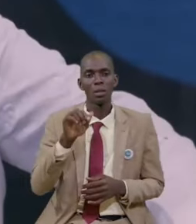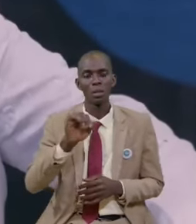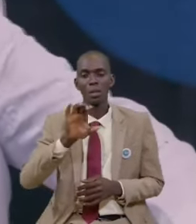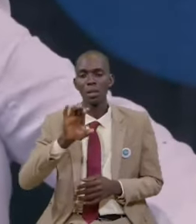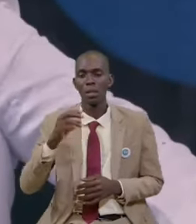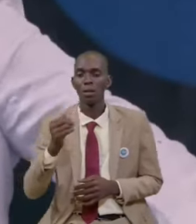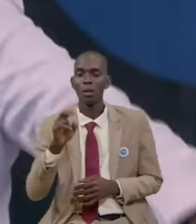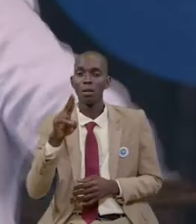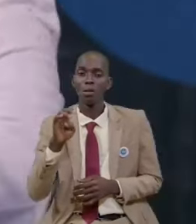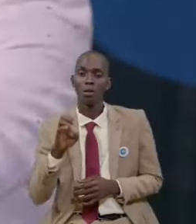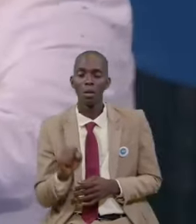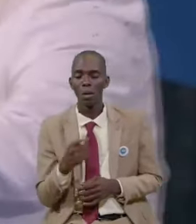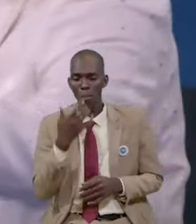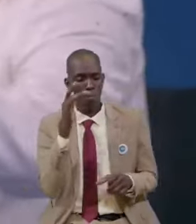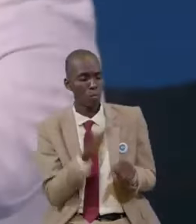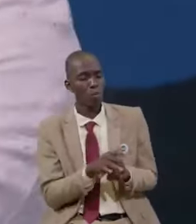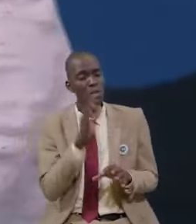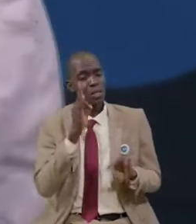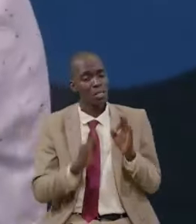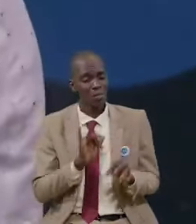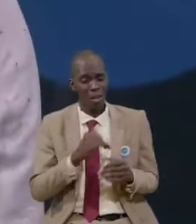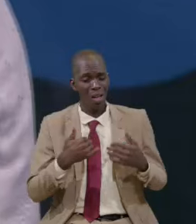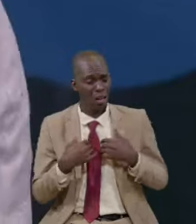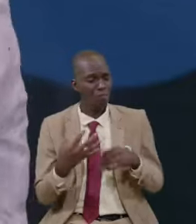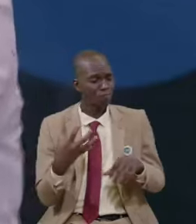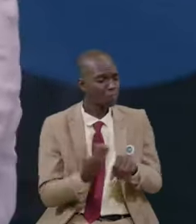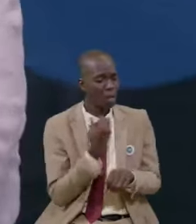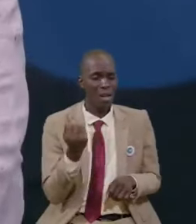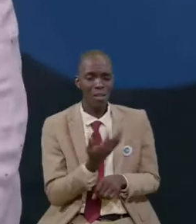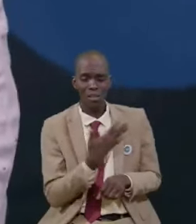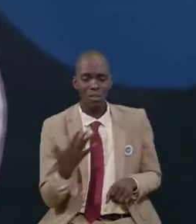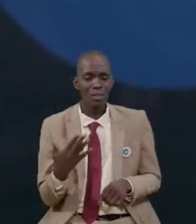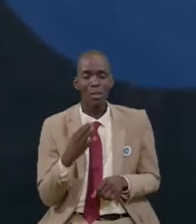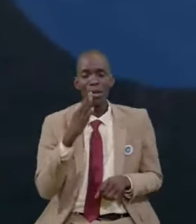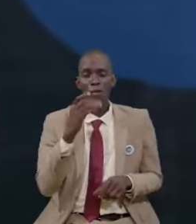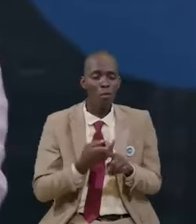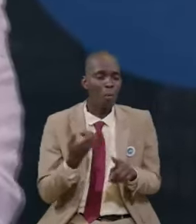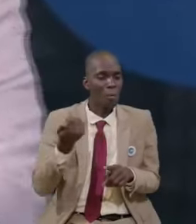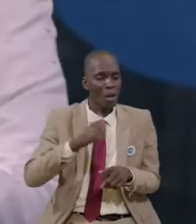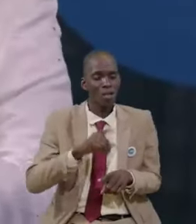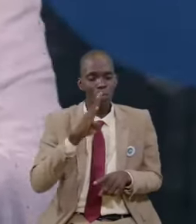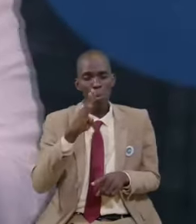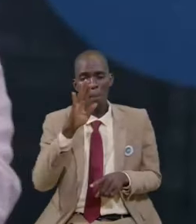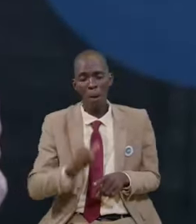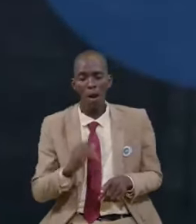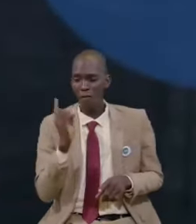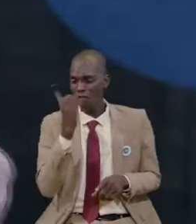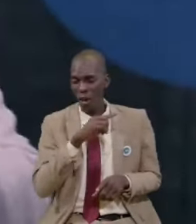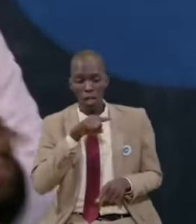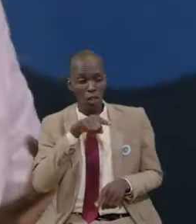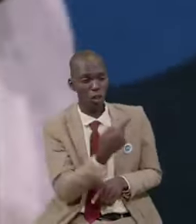by false accusation, I restore fourfold. But fear, frequent